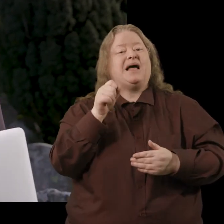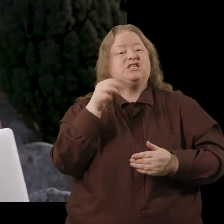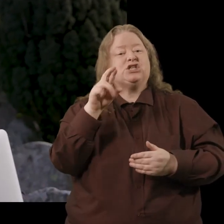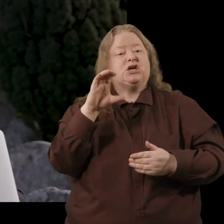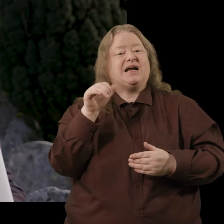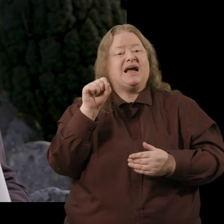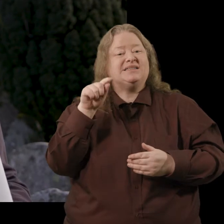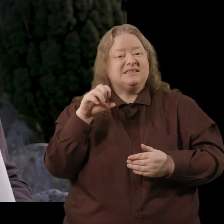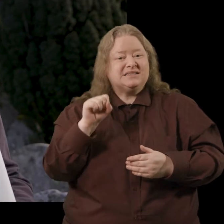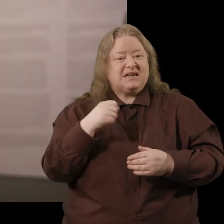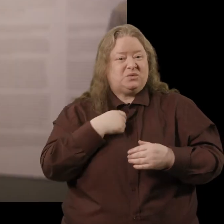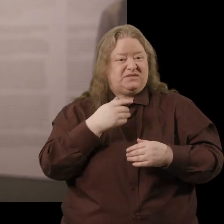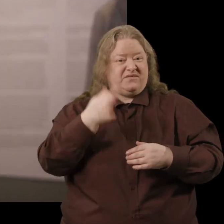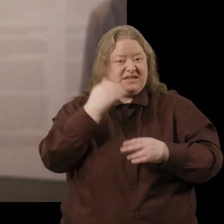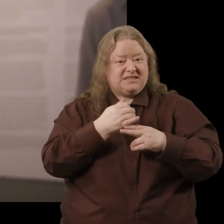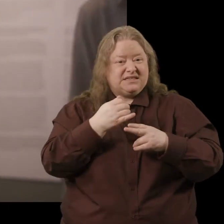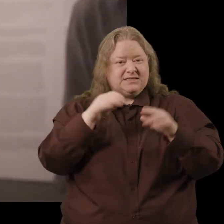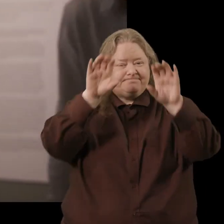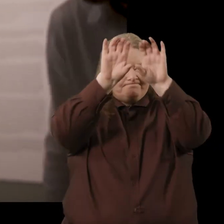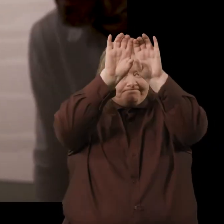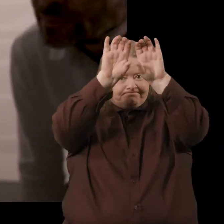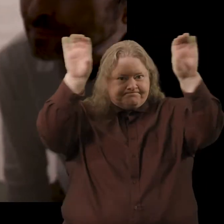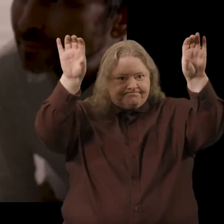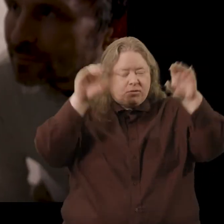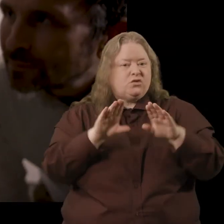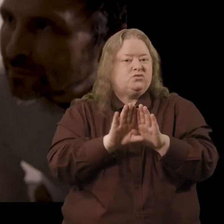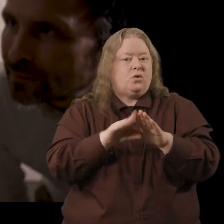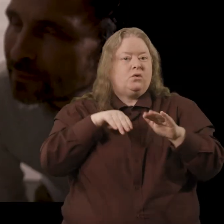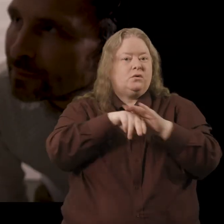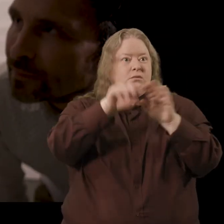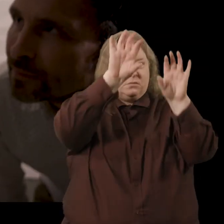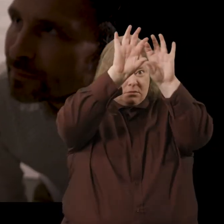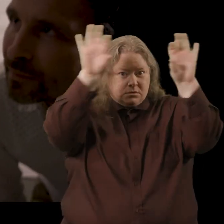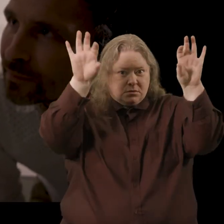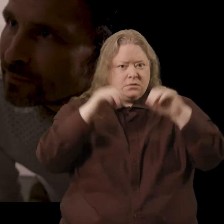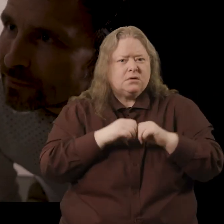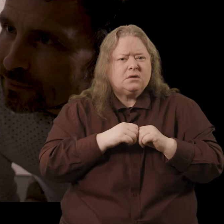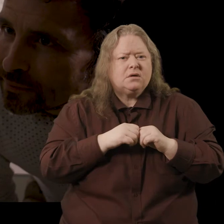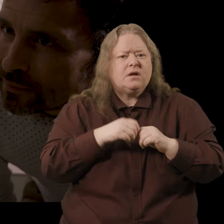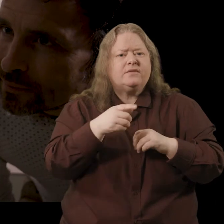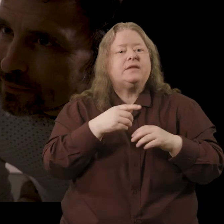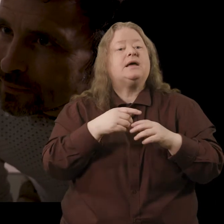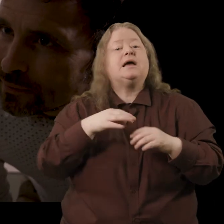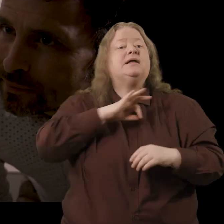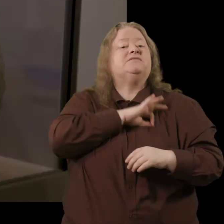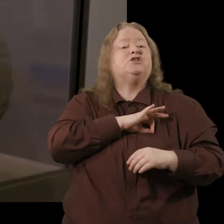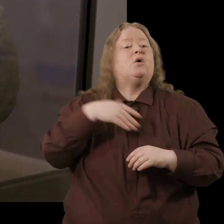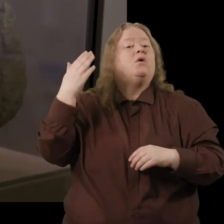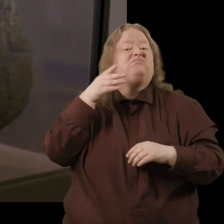find with the lintel of the doorway. The advantage of the laser scanning over the